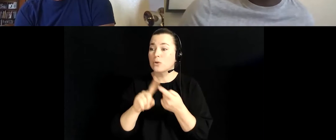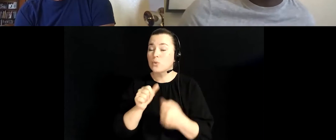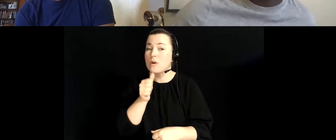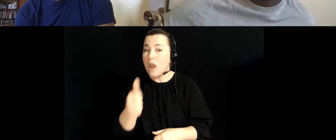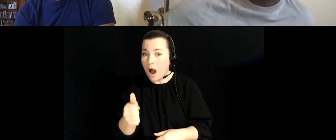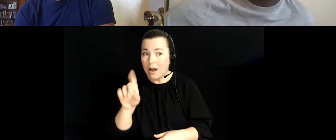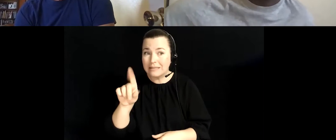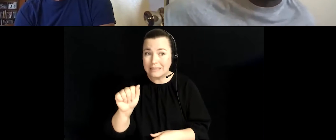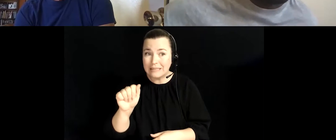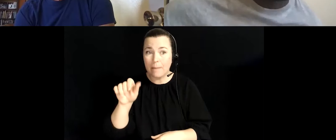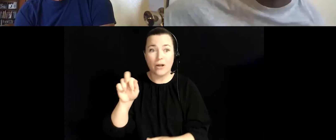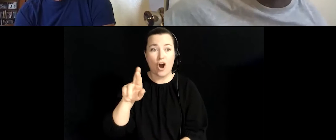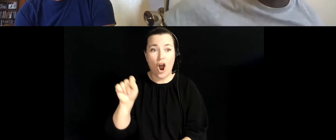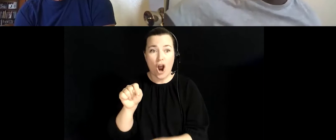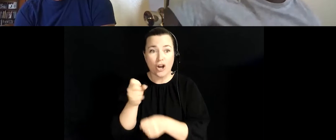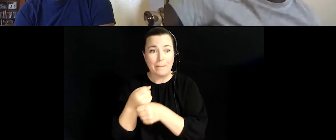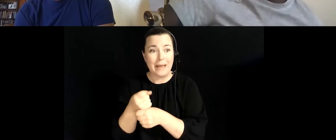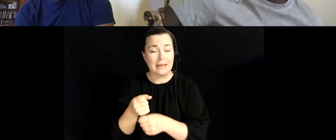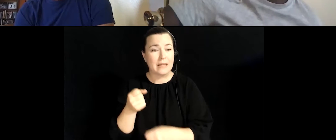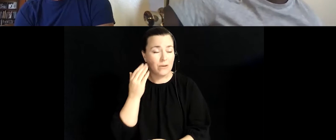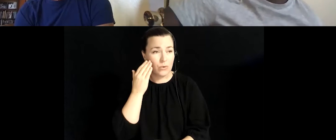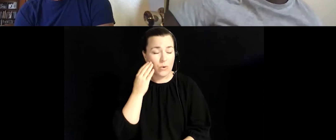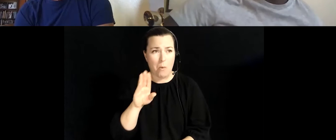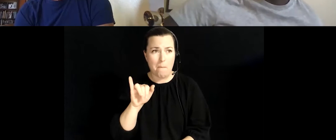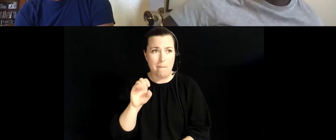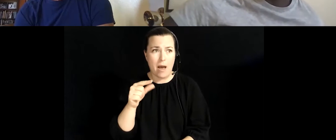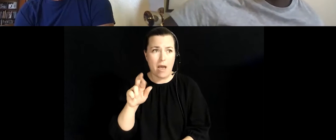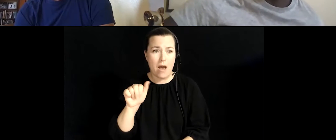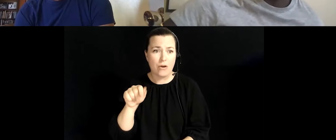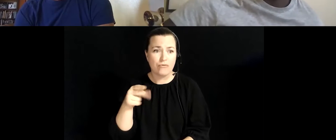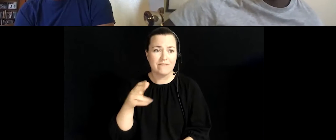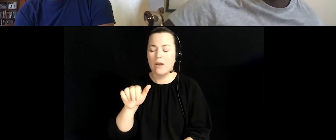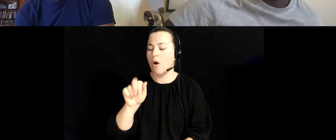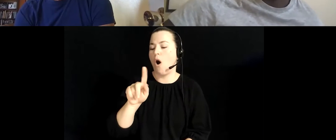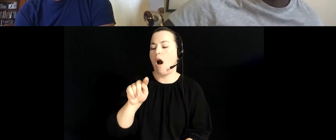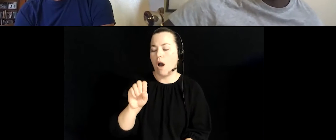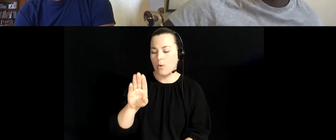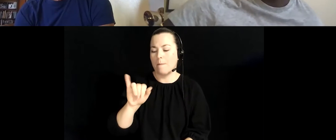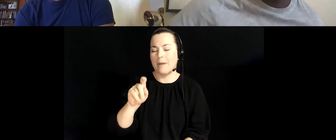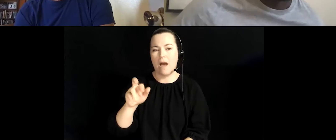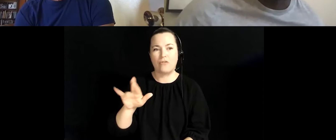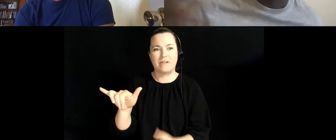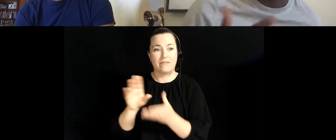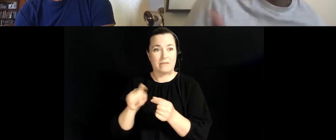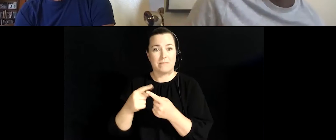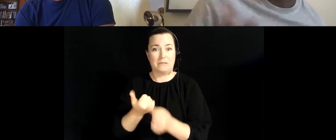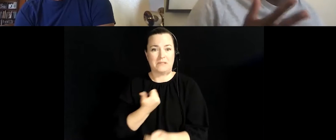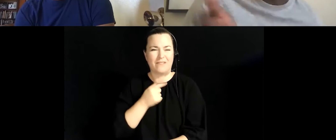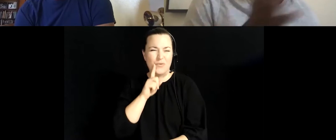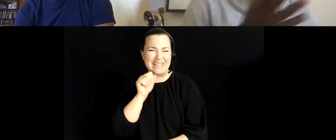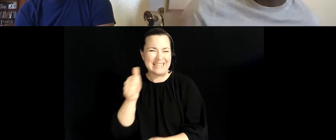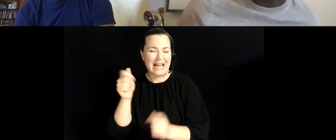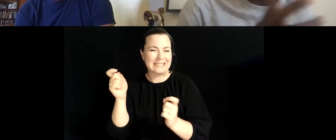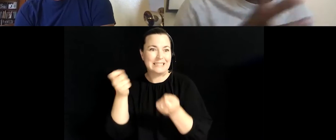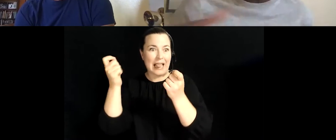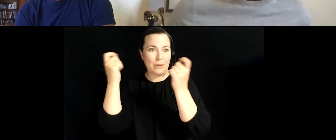know, biographies are not, or autobiographies are not lauded as much as, you know, or it's like